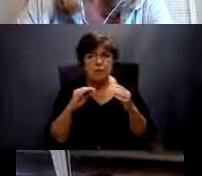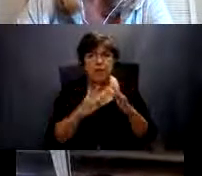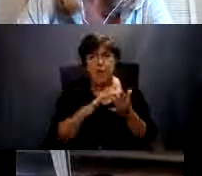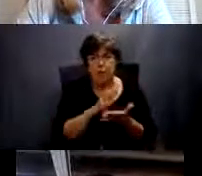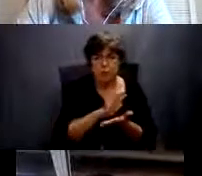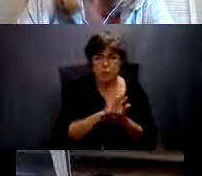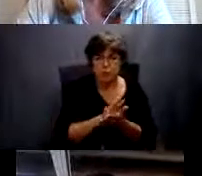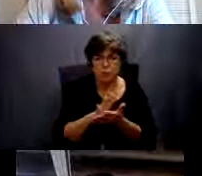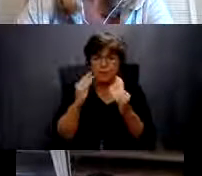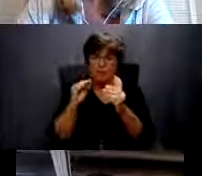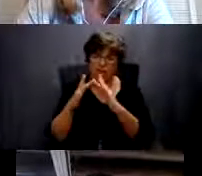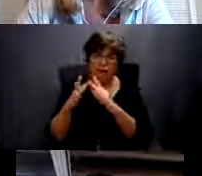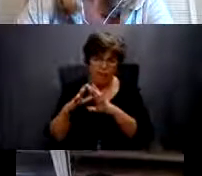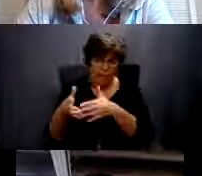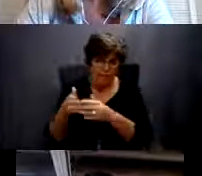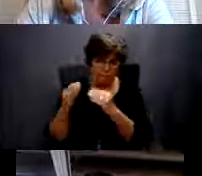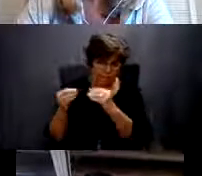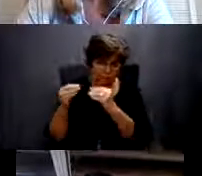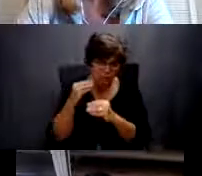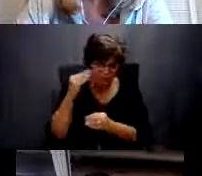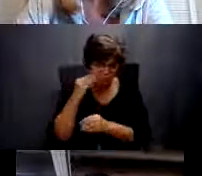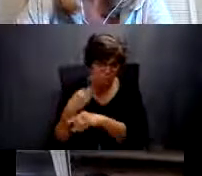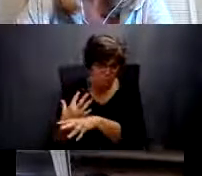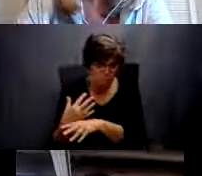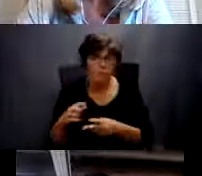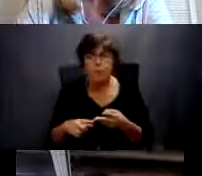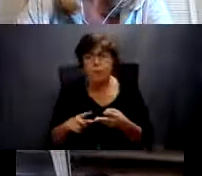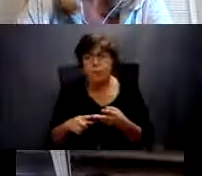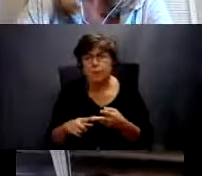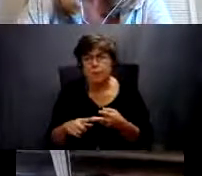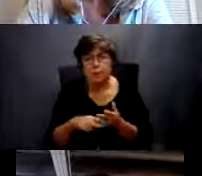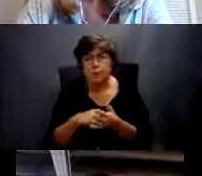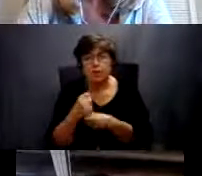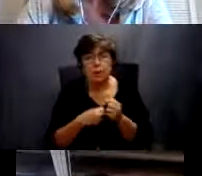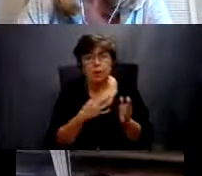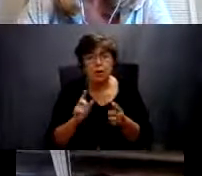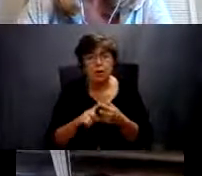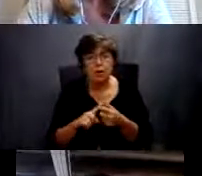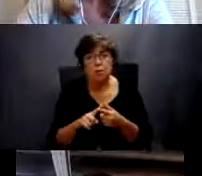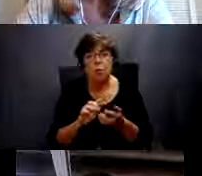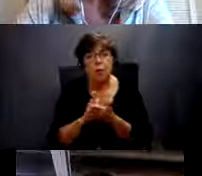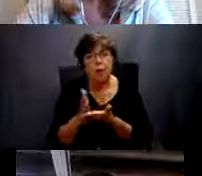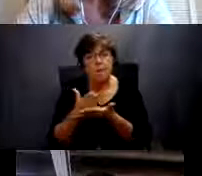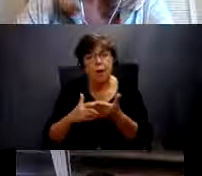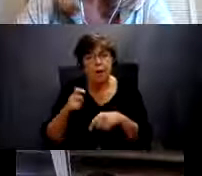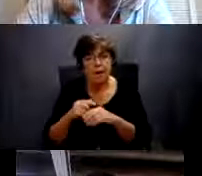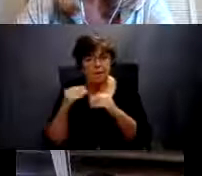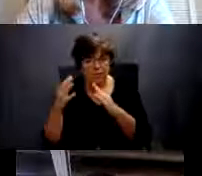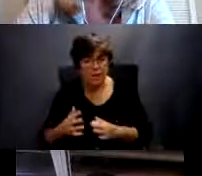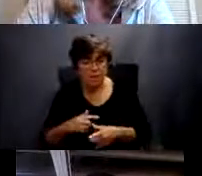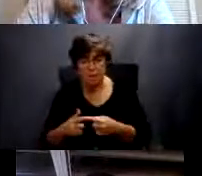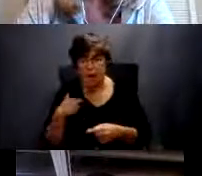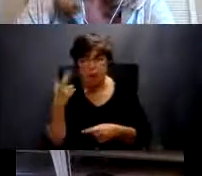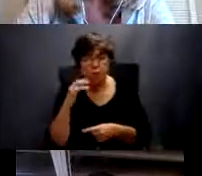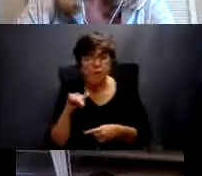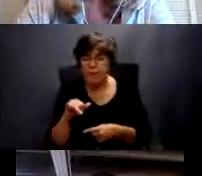so teaching online from home. This year, I planned to go very part-time and quickly realized that that